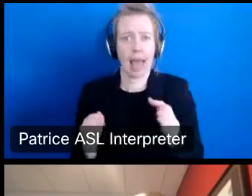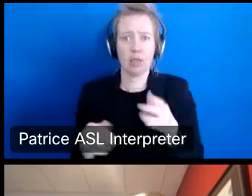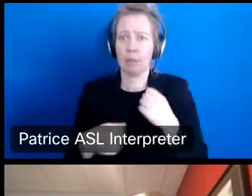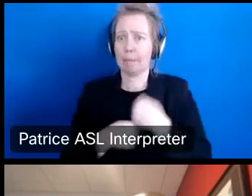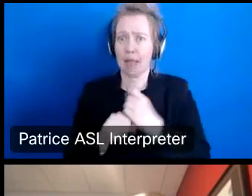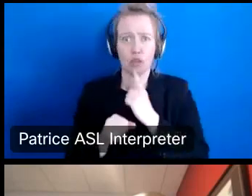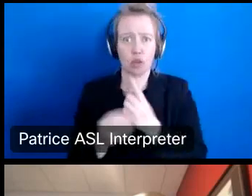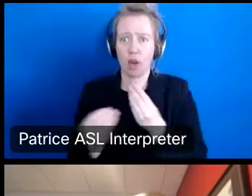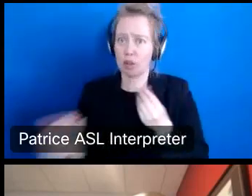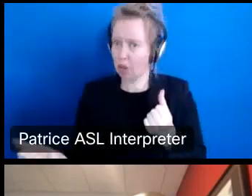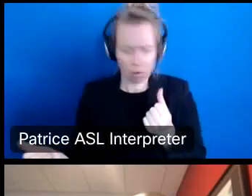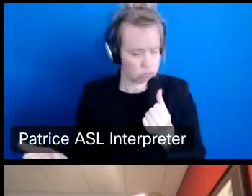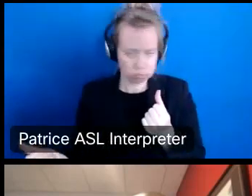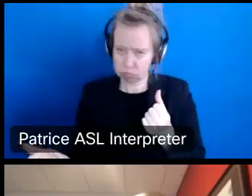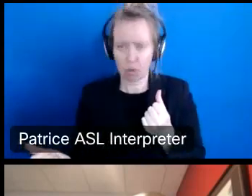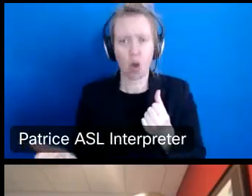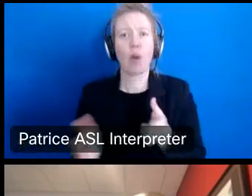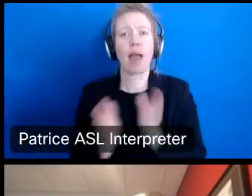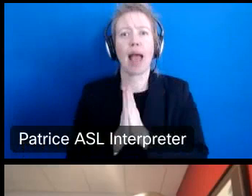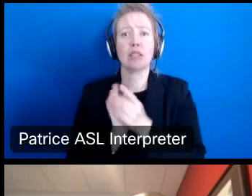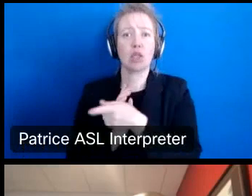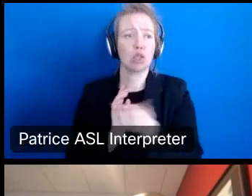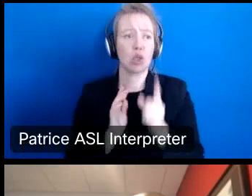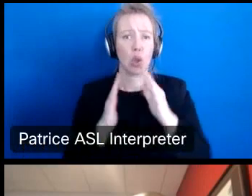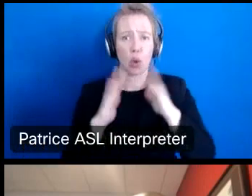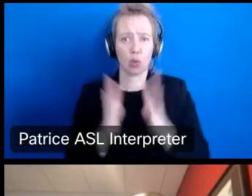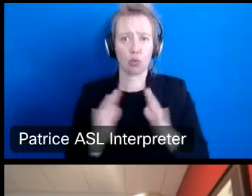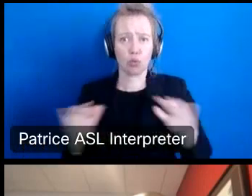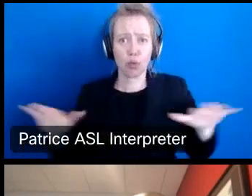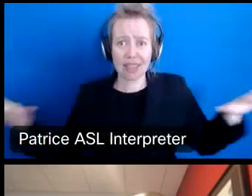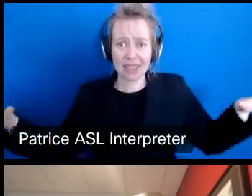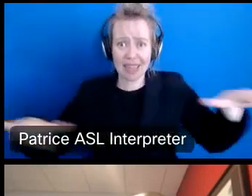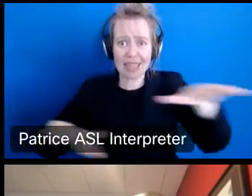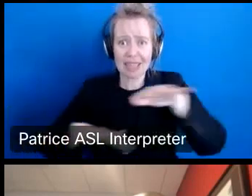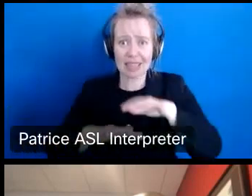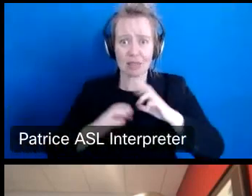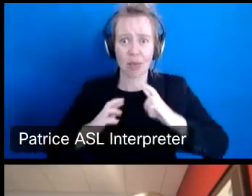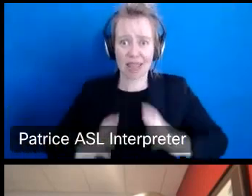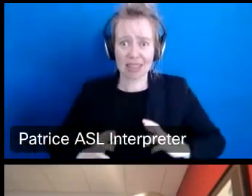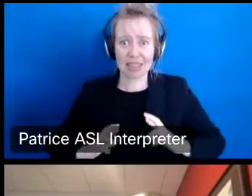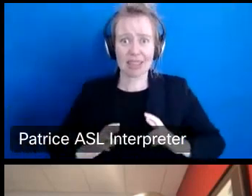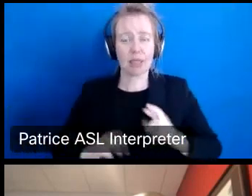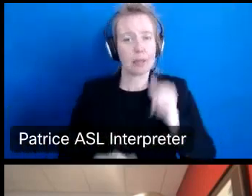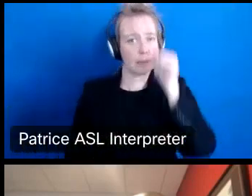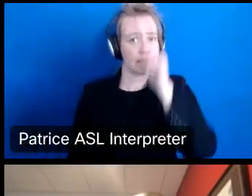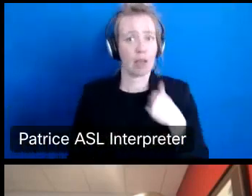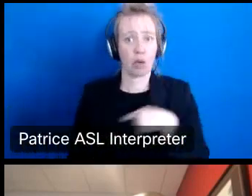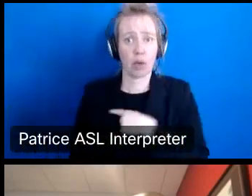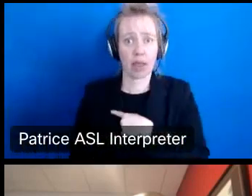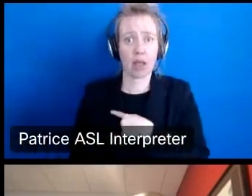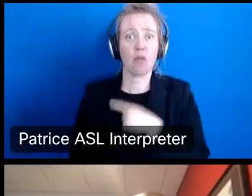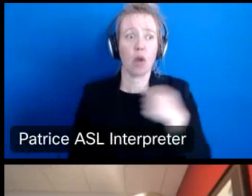just asking for residents to be patient with us while we're reviewing those that seem to be at higher